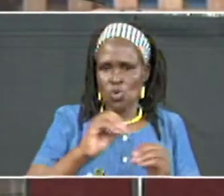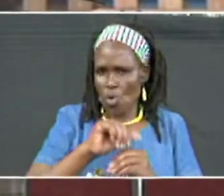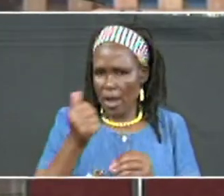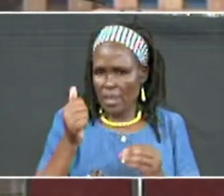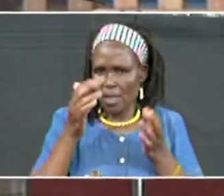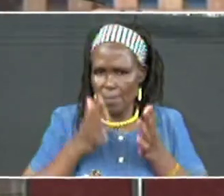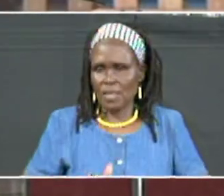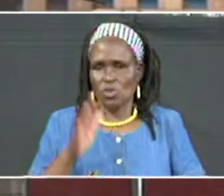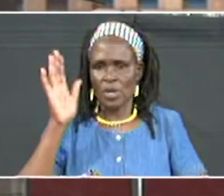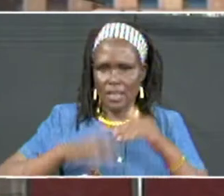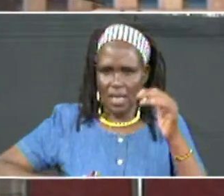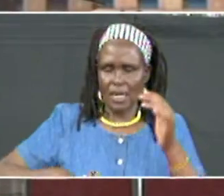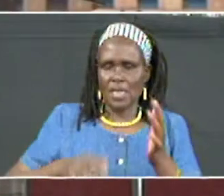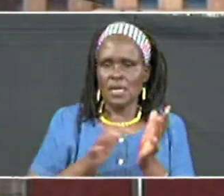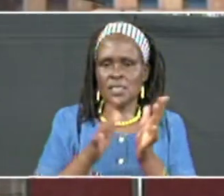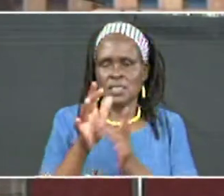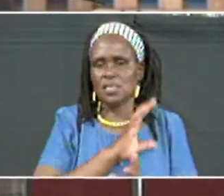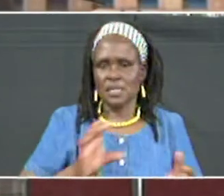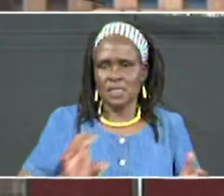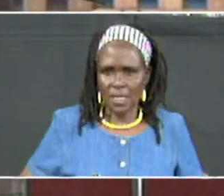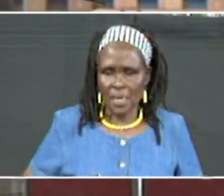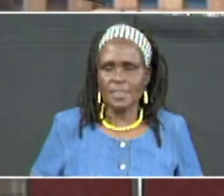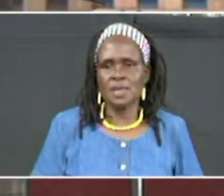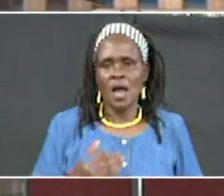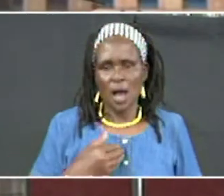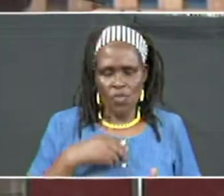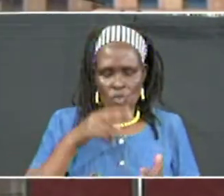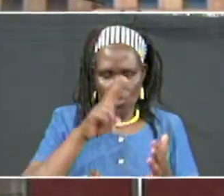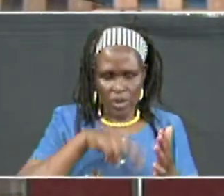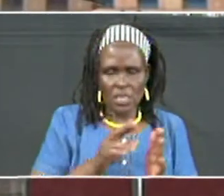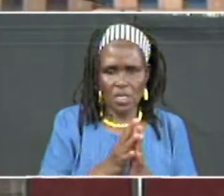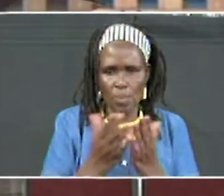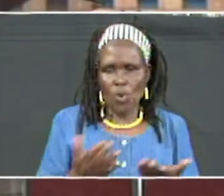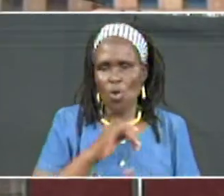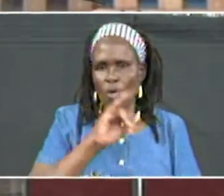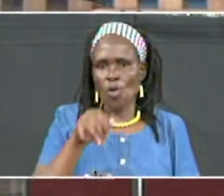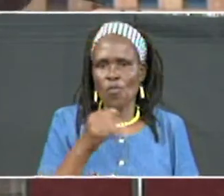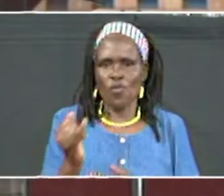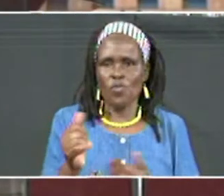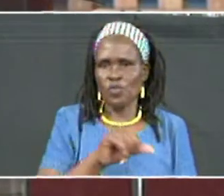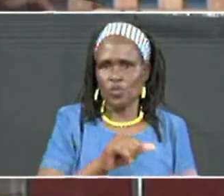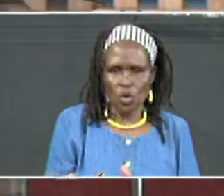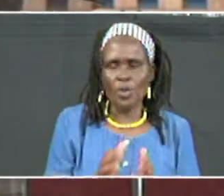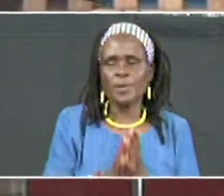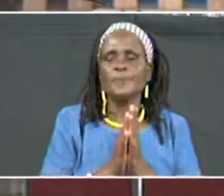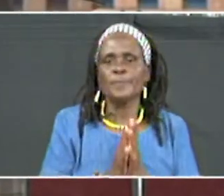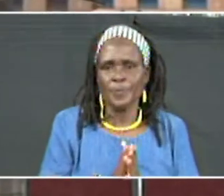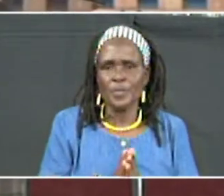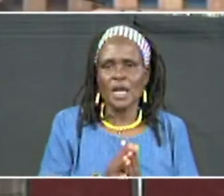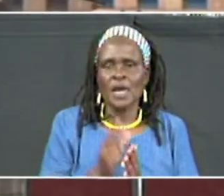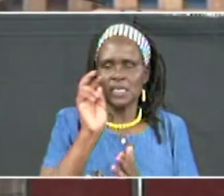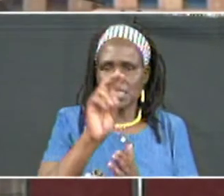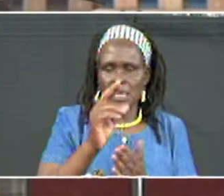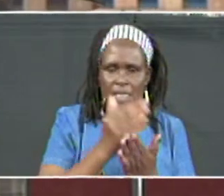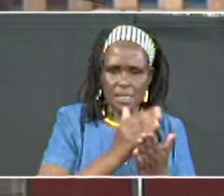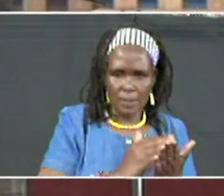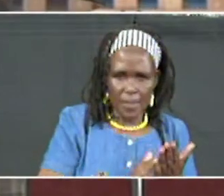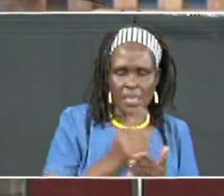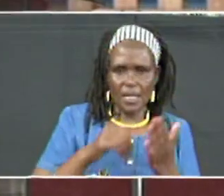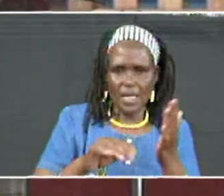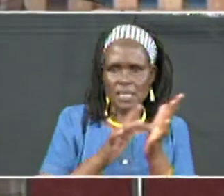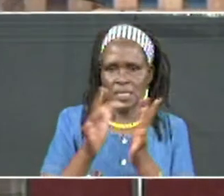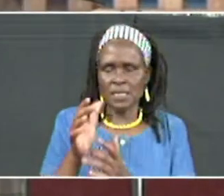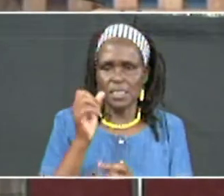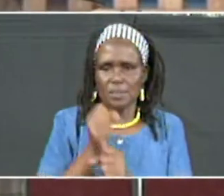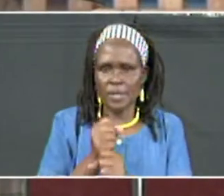the Christ. Have you read the book of John? And have seen the great I am statements that Jesus makes?